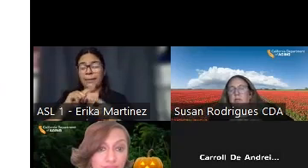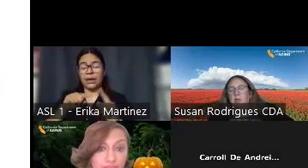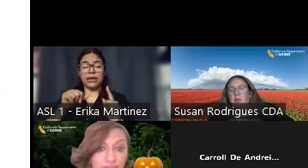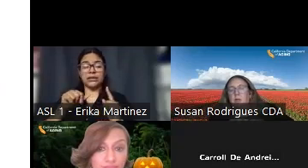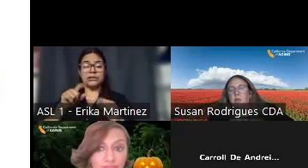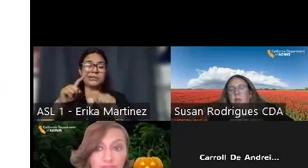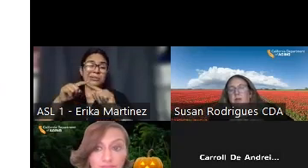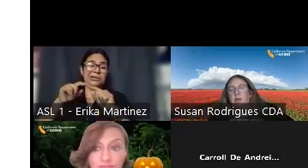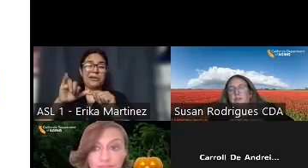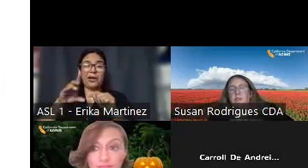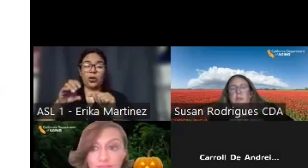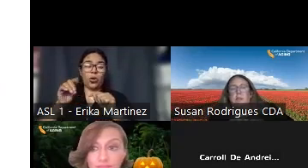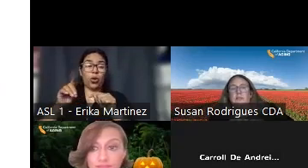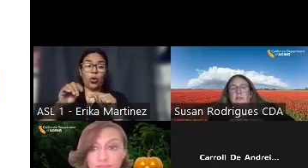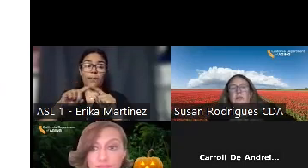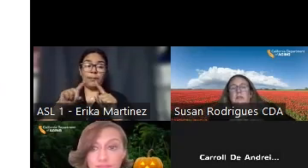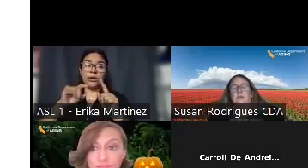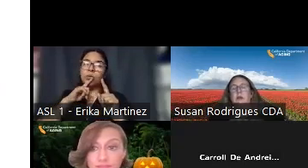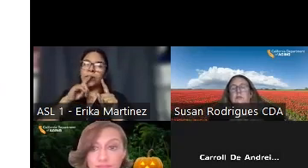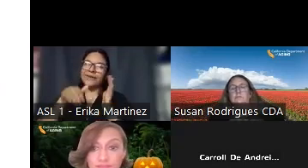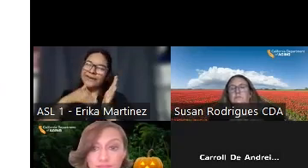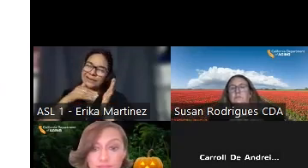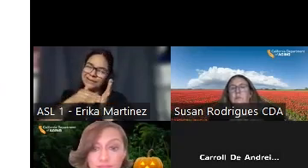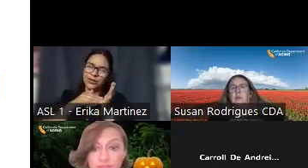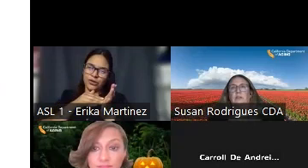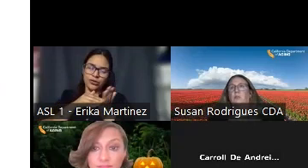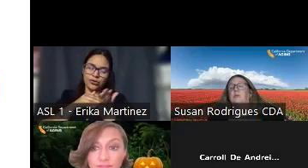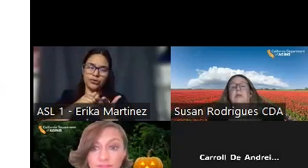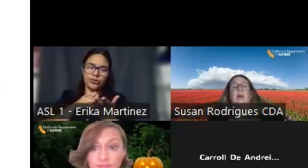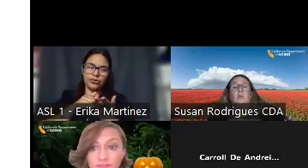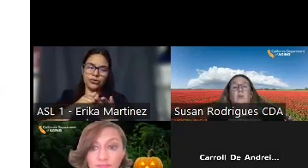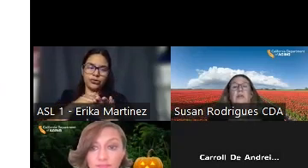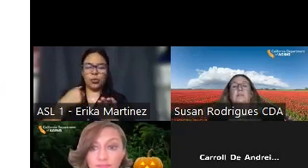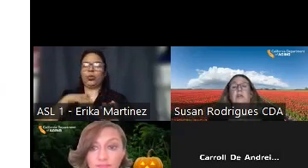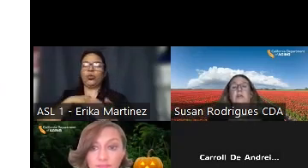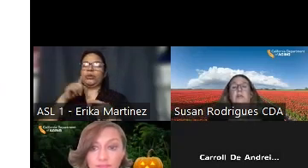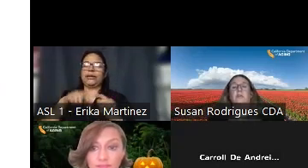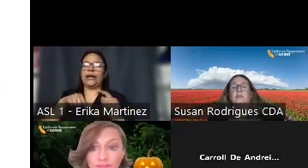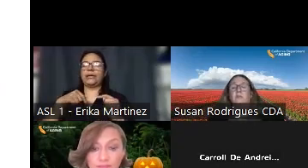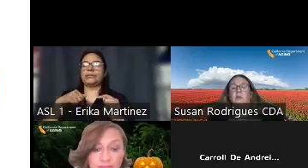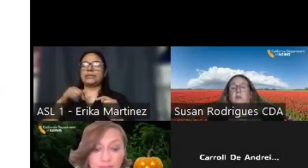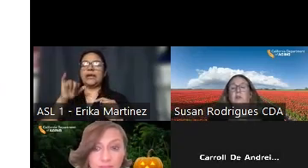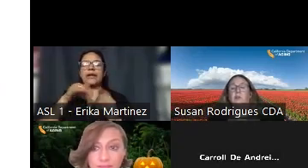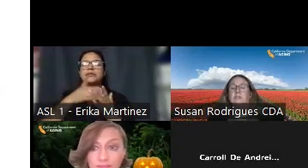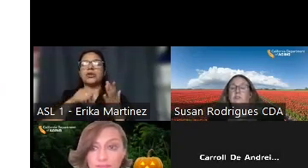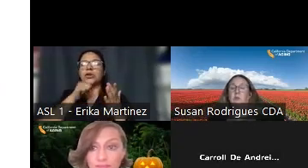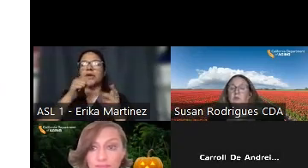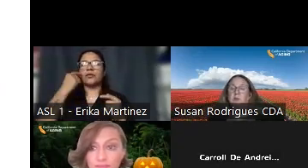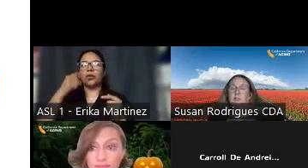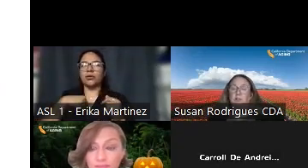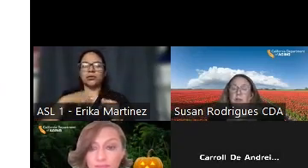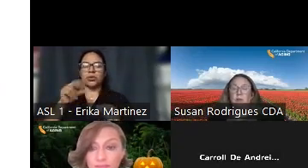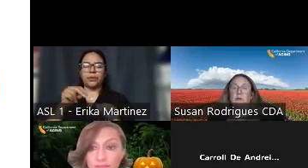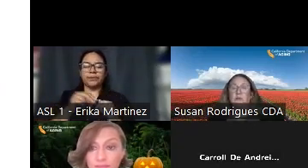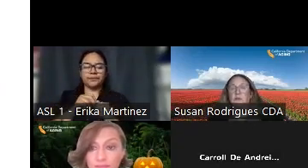is. But essentially the facilities that we can't help, that's not in the purview of the health and safety code for us